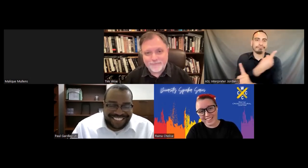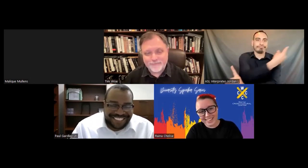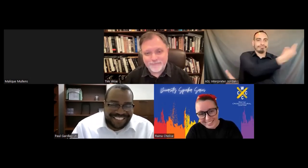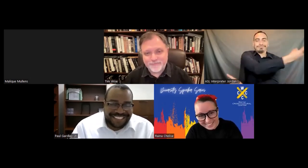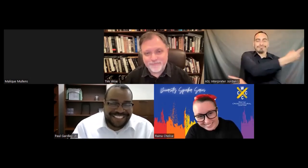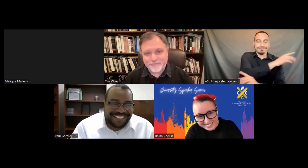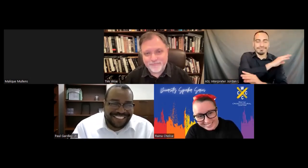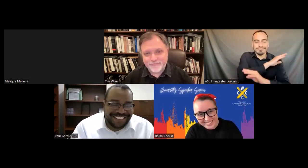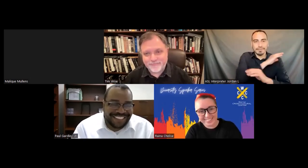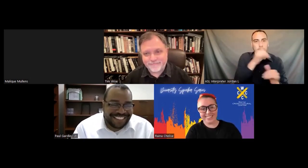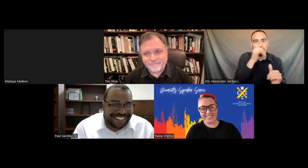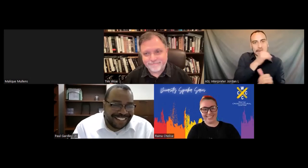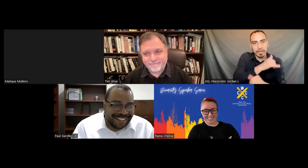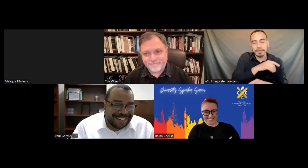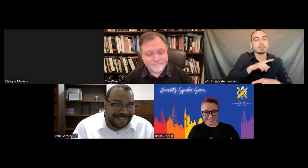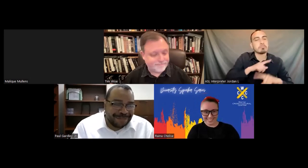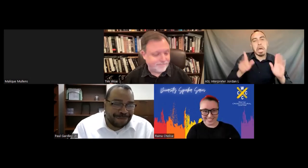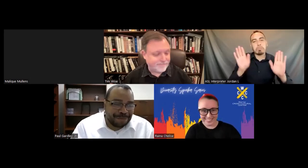Sorry.